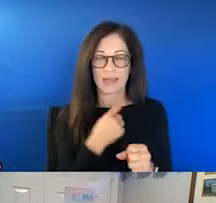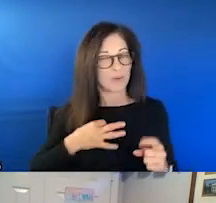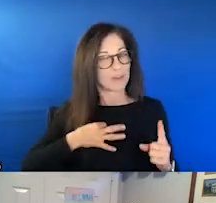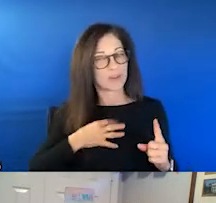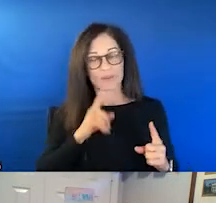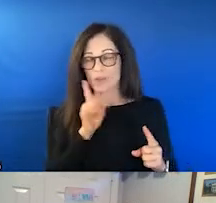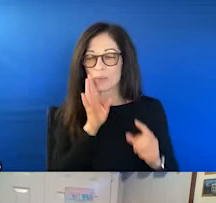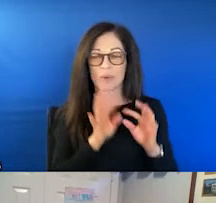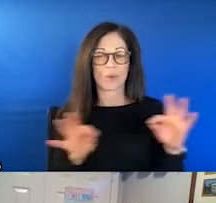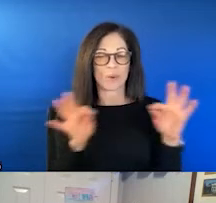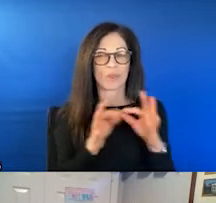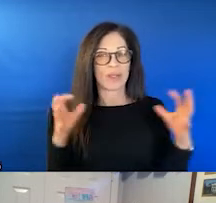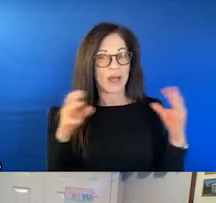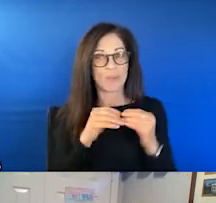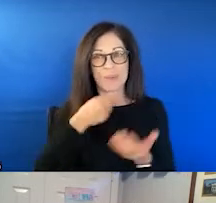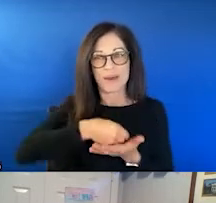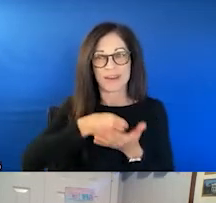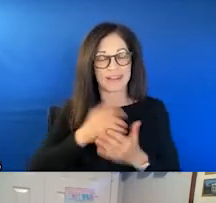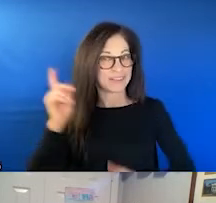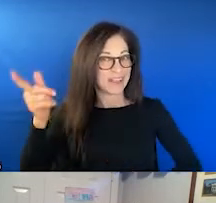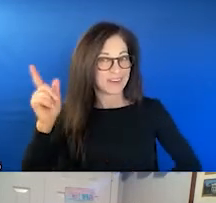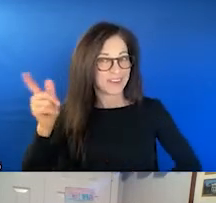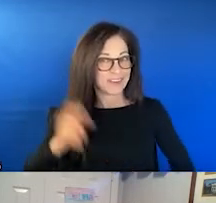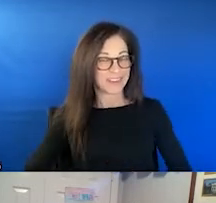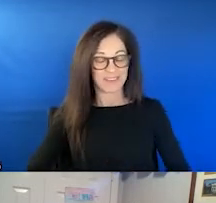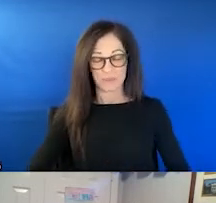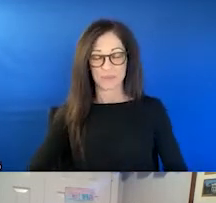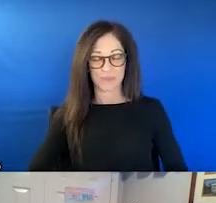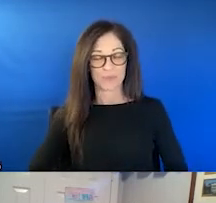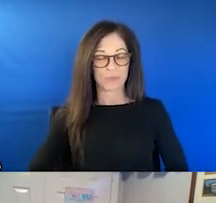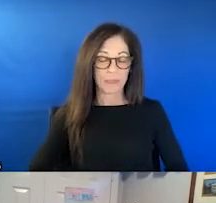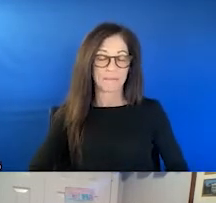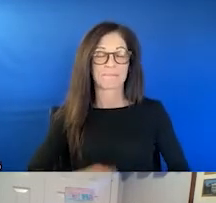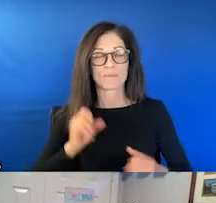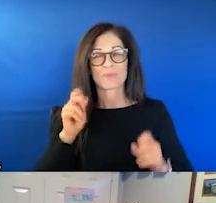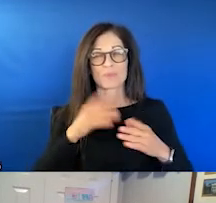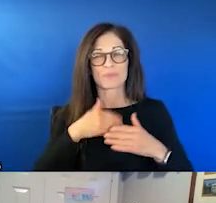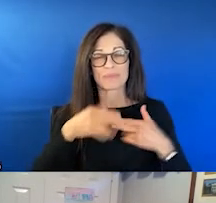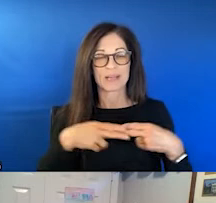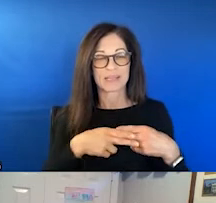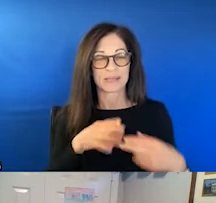be worth a lot more money later on down the line. Okay, next slide, please.